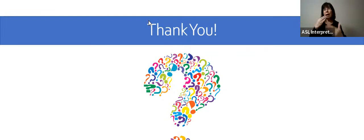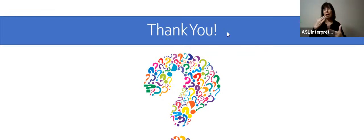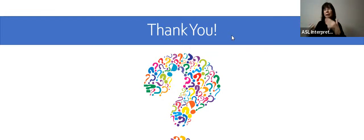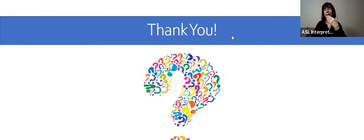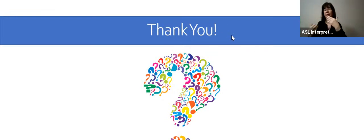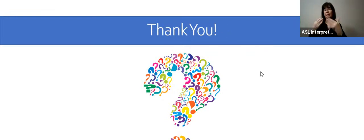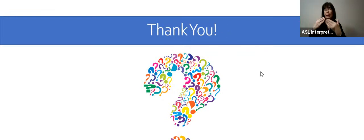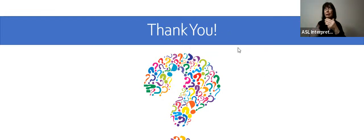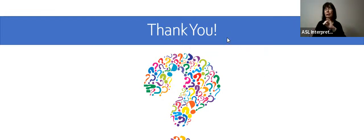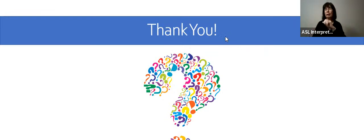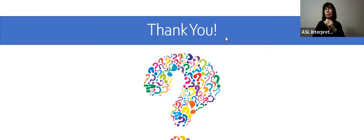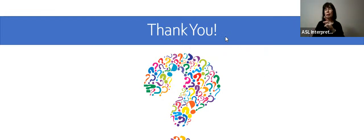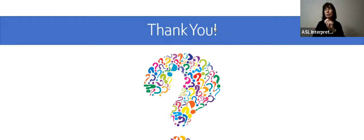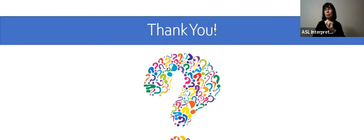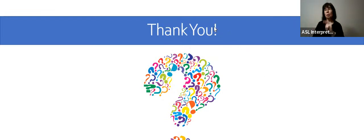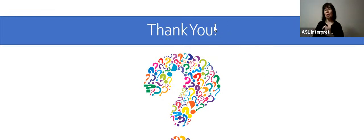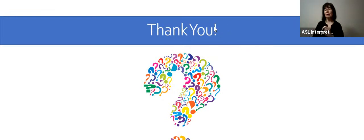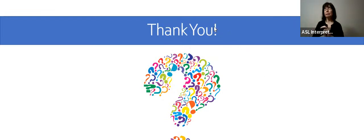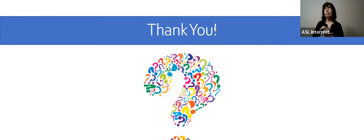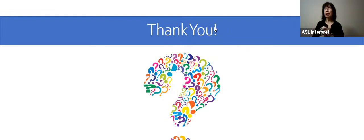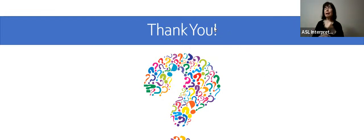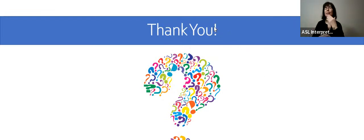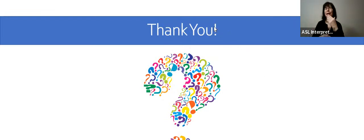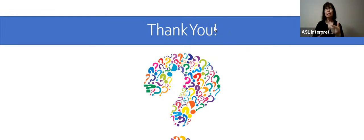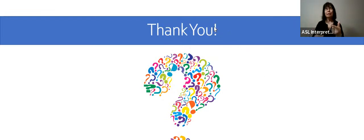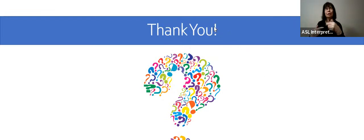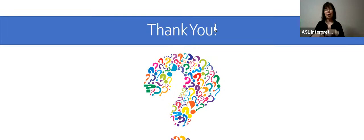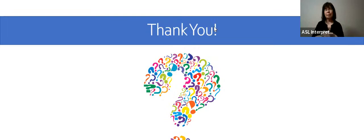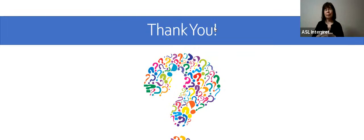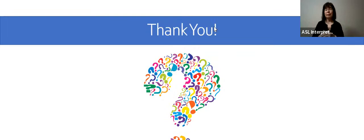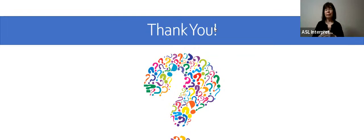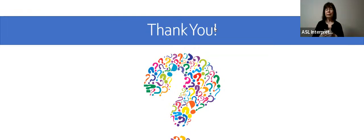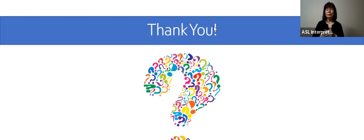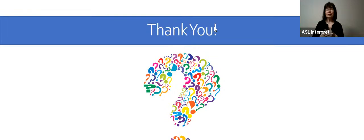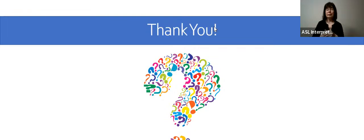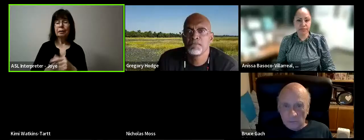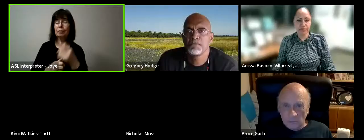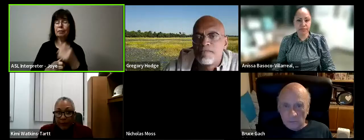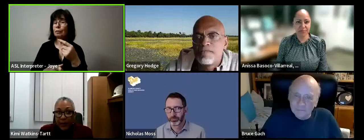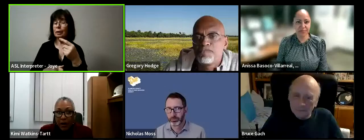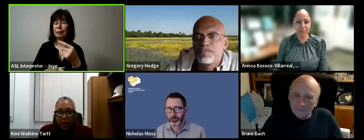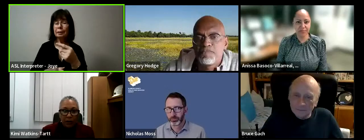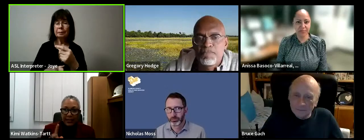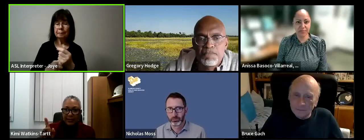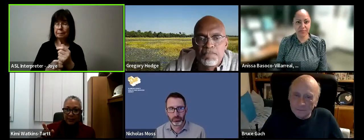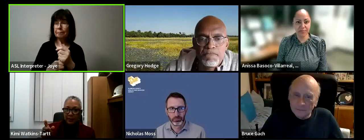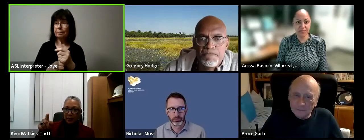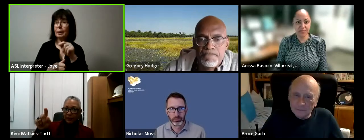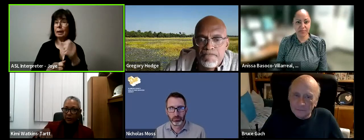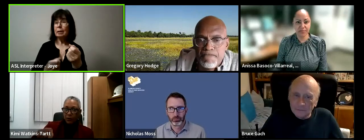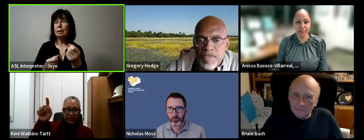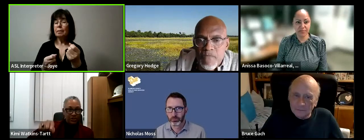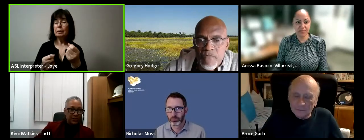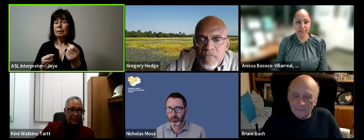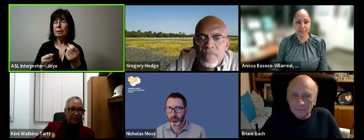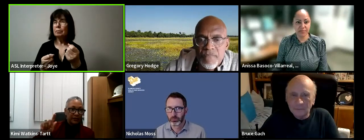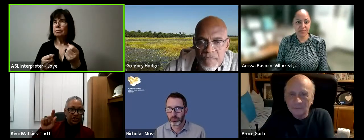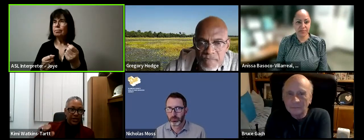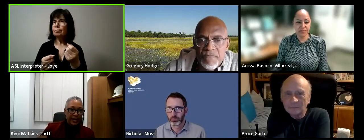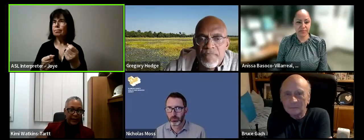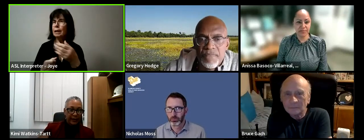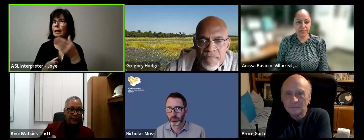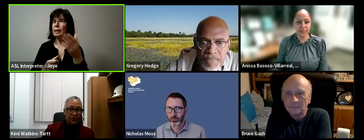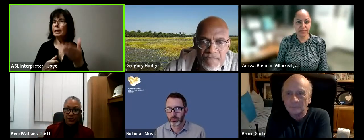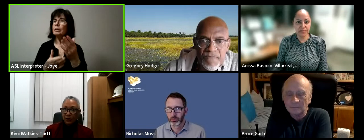Juan. Thank you so very much for coming, and Anissa for joining Juan. There are questions in